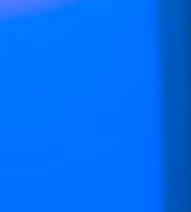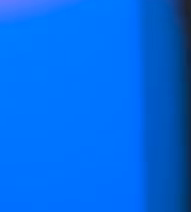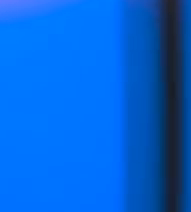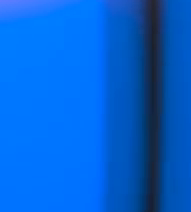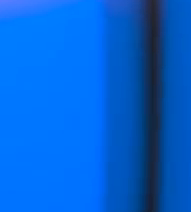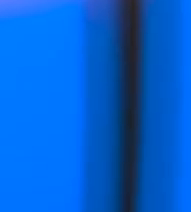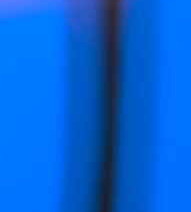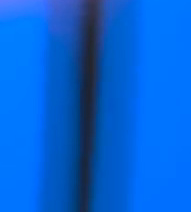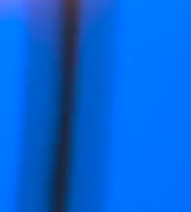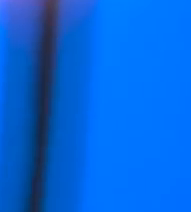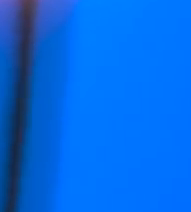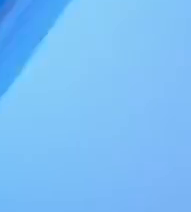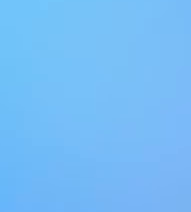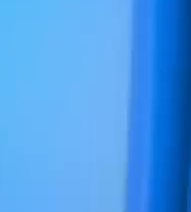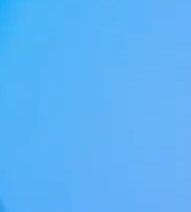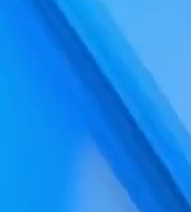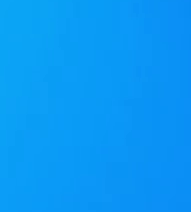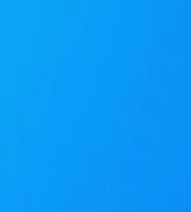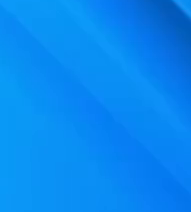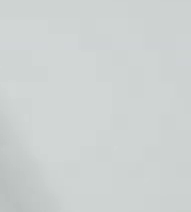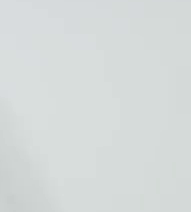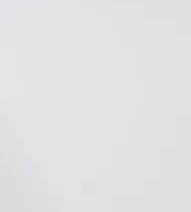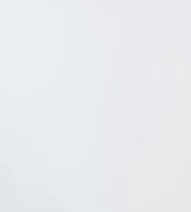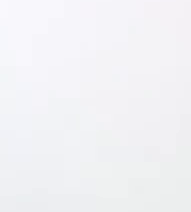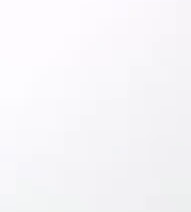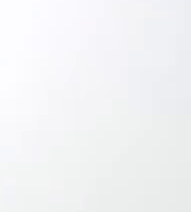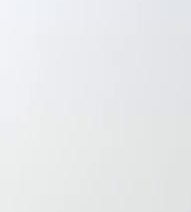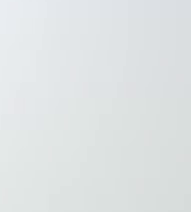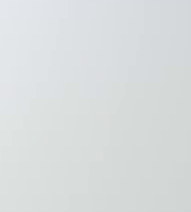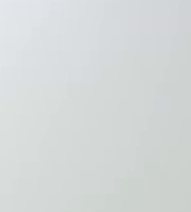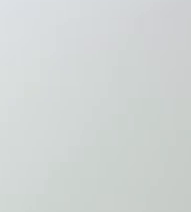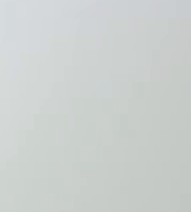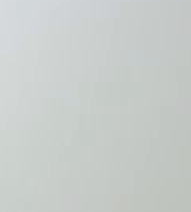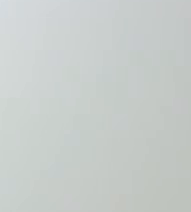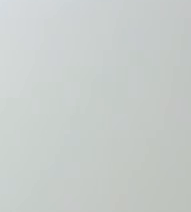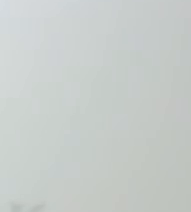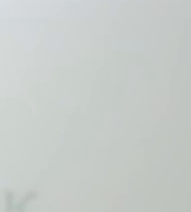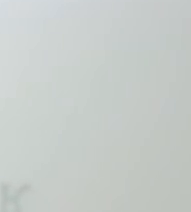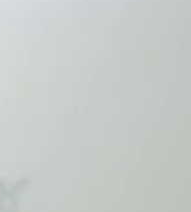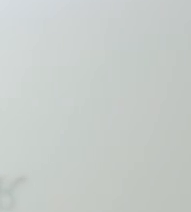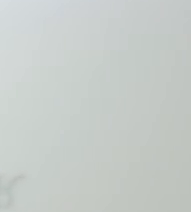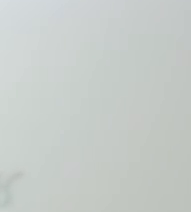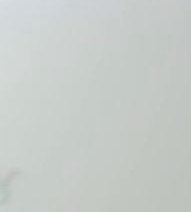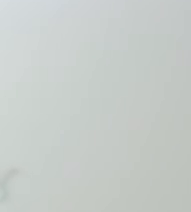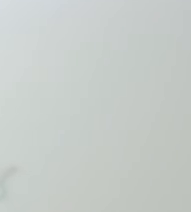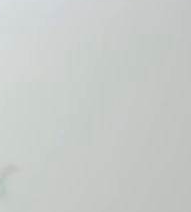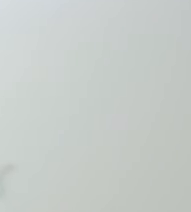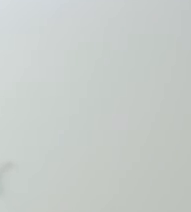ZNS Total Sports is brought to you by 4th Terrace Diagnostic Center.